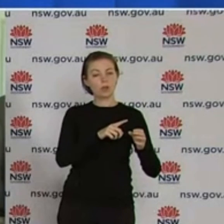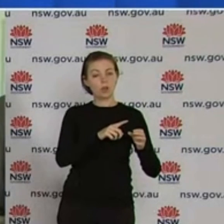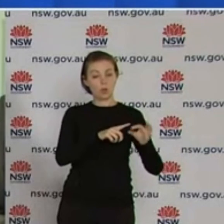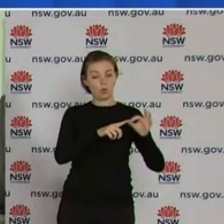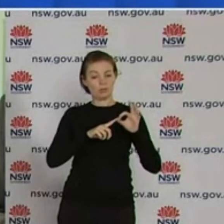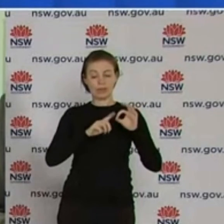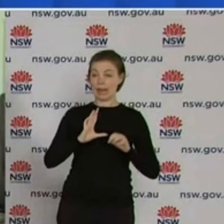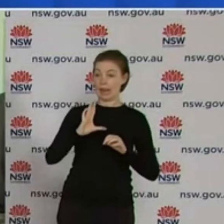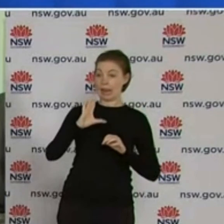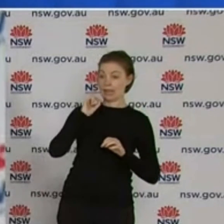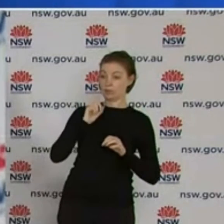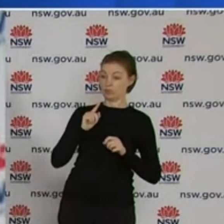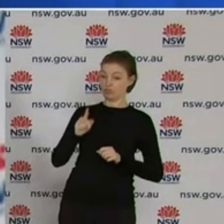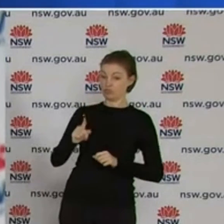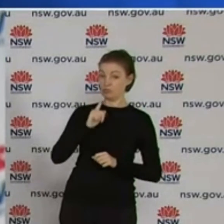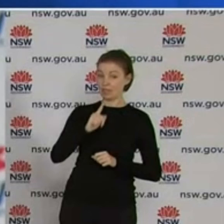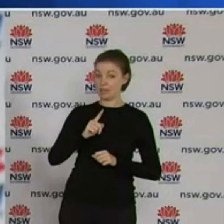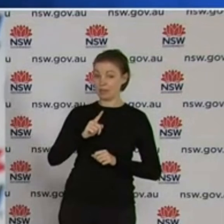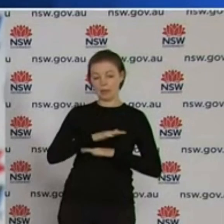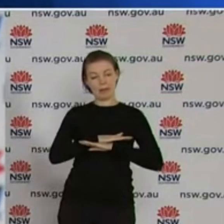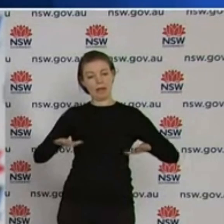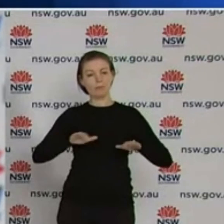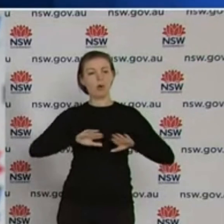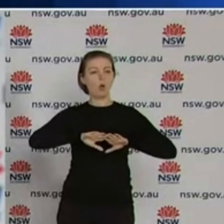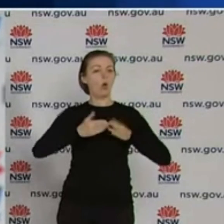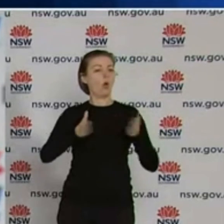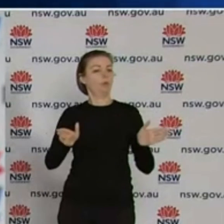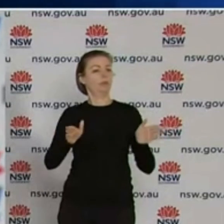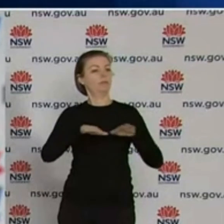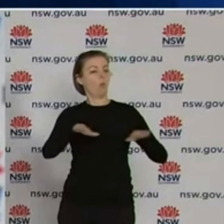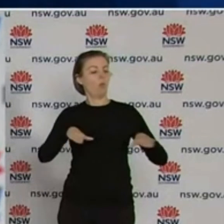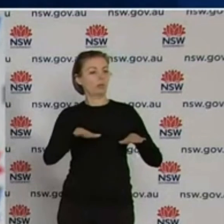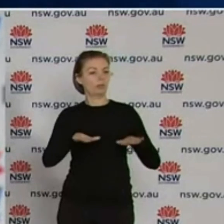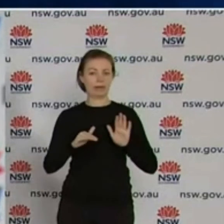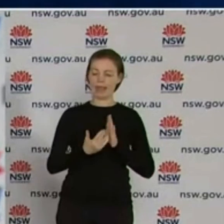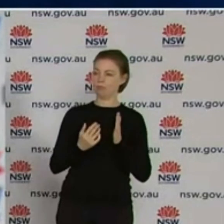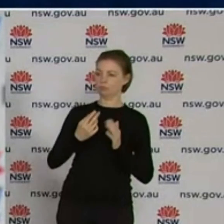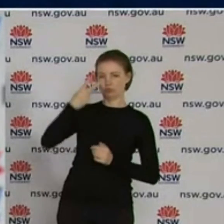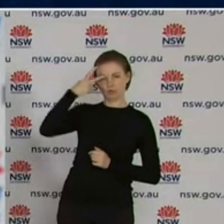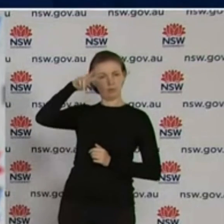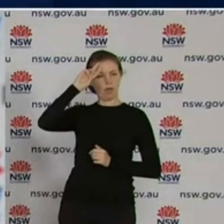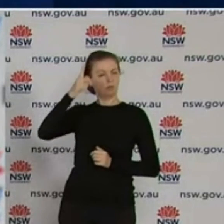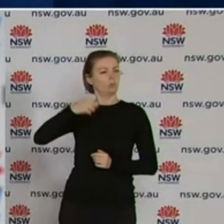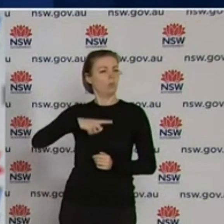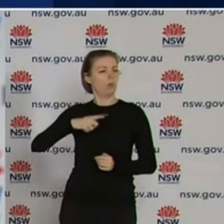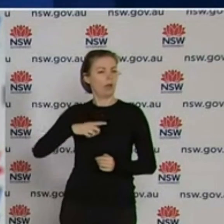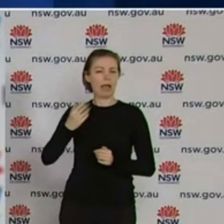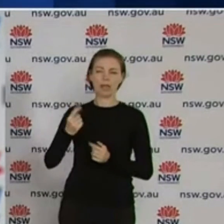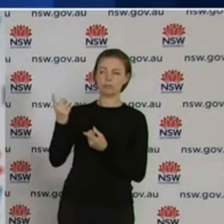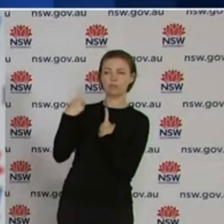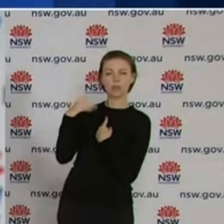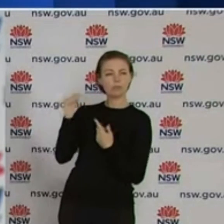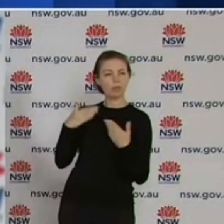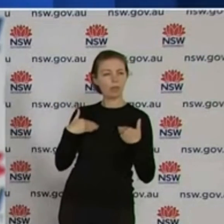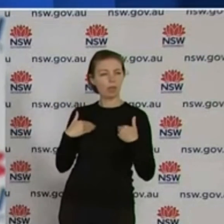Oh, look, there was obviously Health was keen to have a few more days of seeing what the case numbers were doing, especially